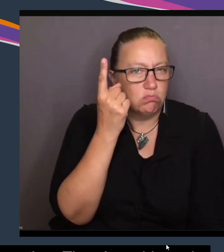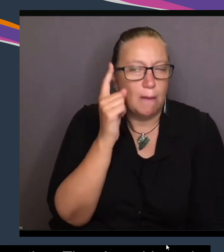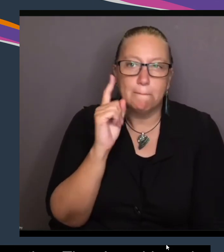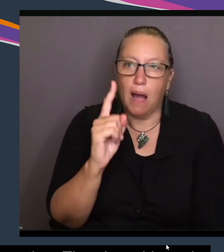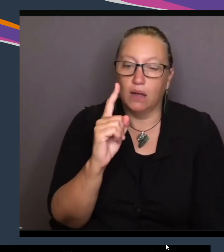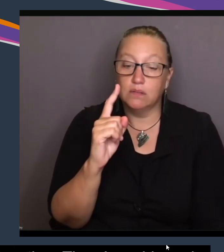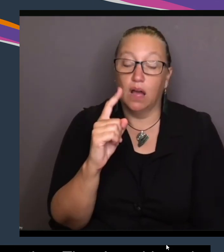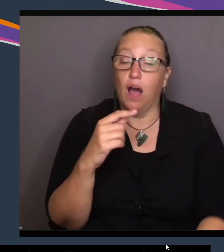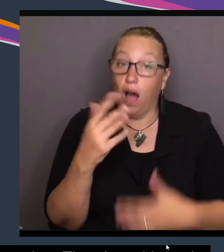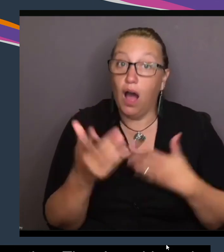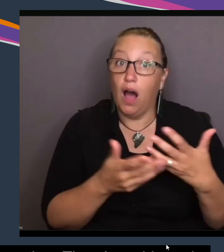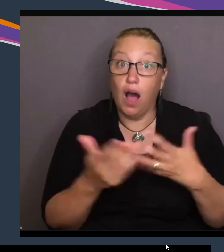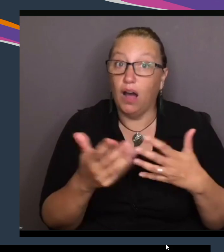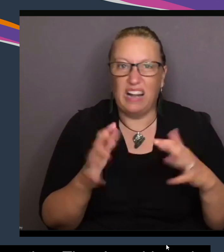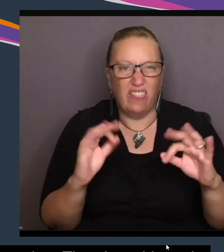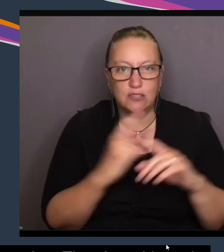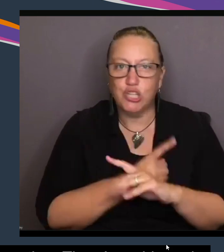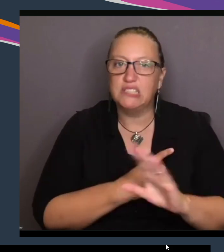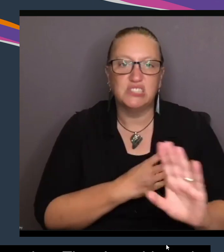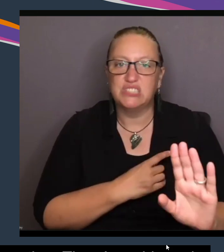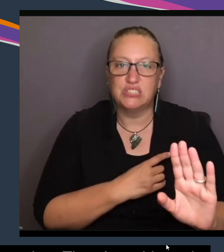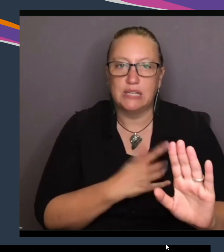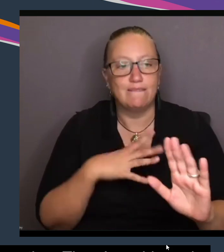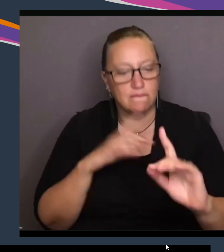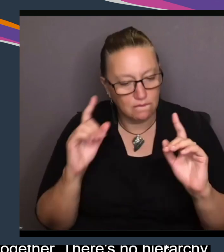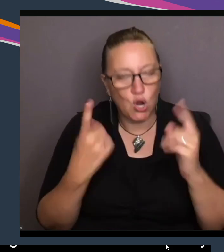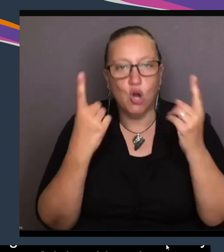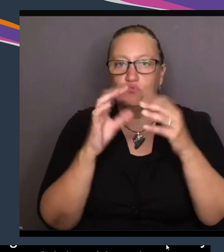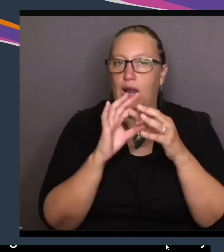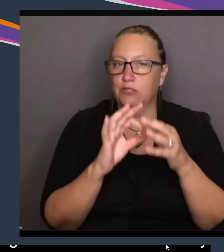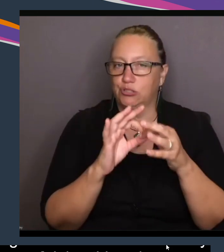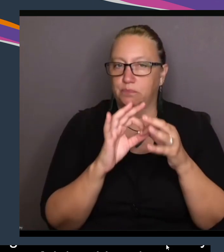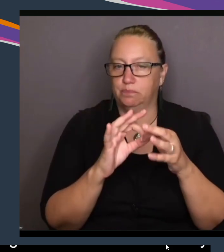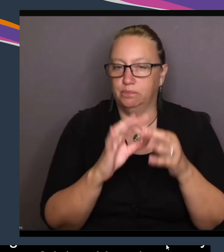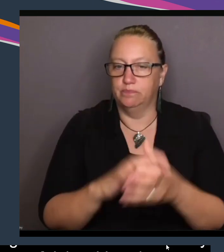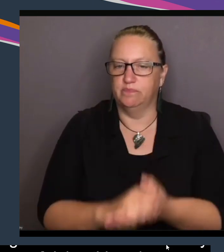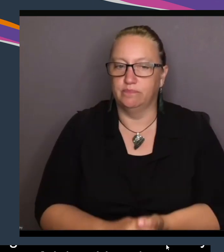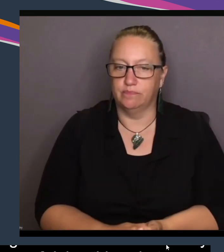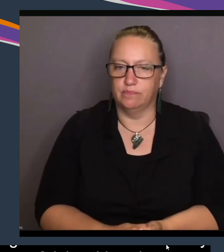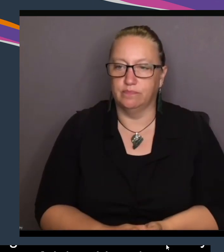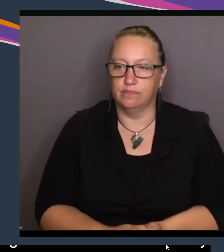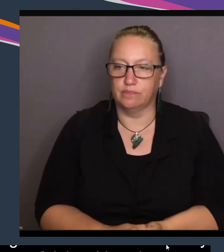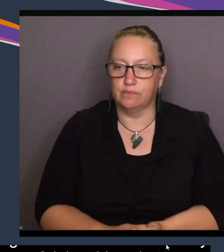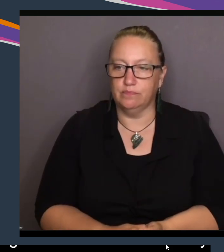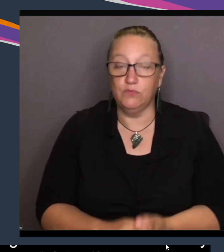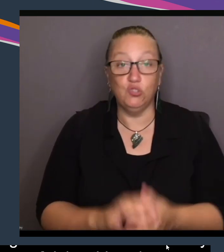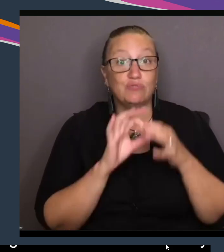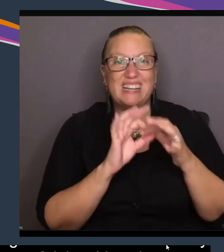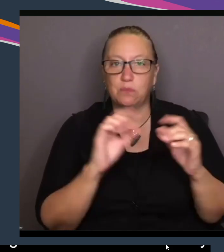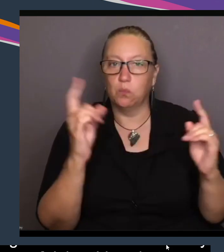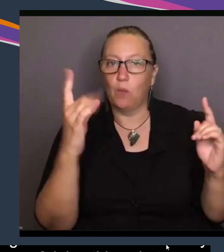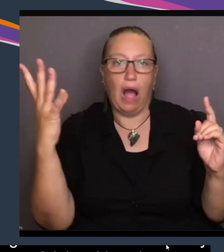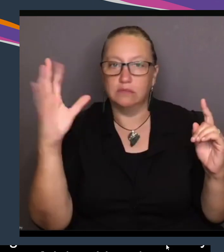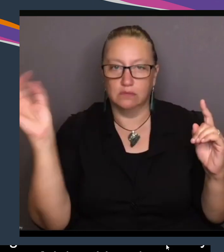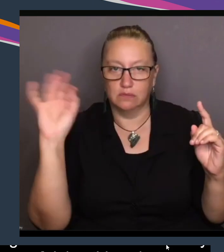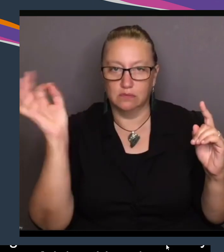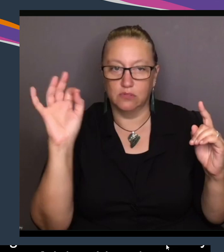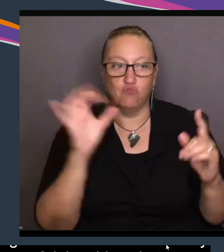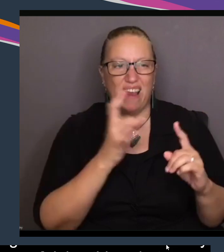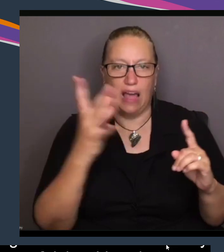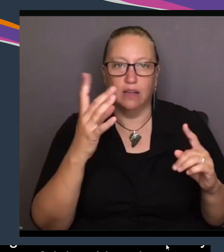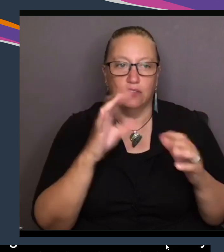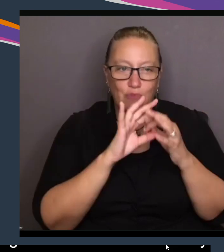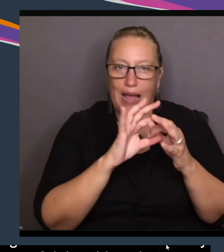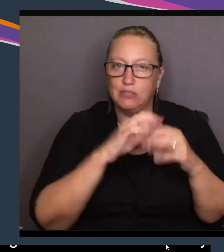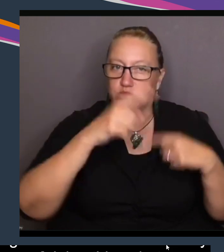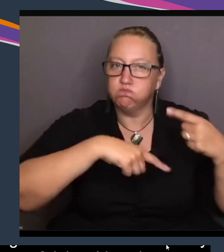get the relationship. The other thing is you carry that relationship right through to the end. And one of the